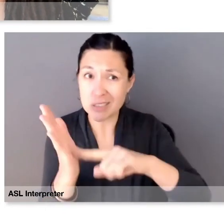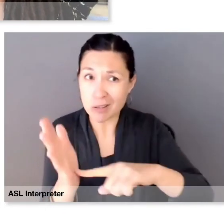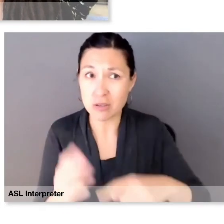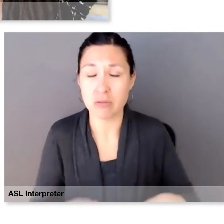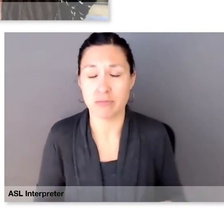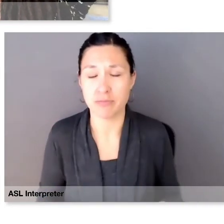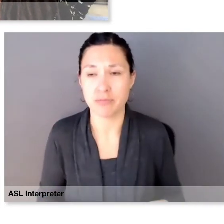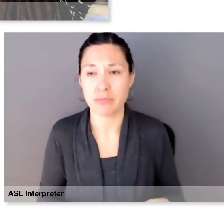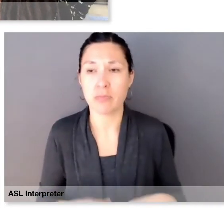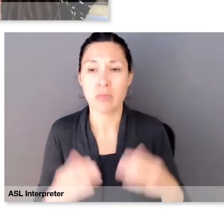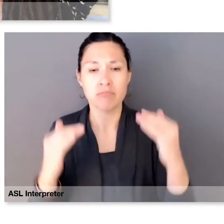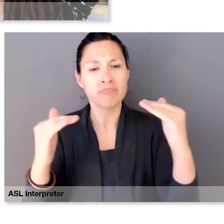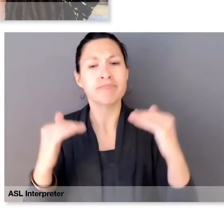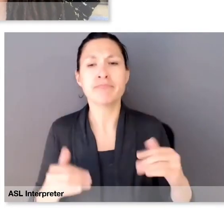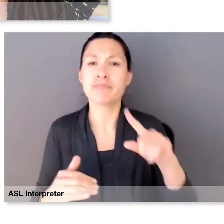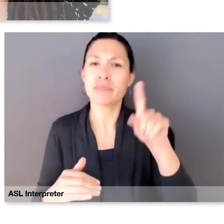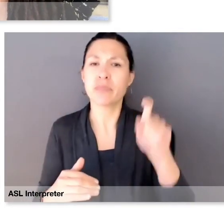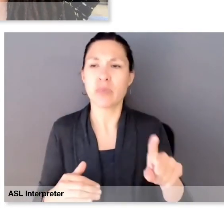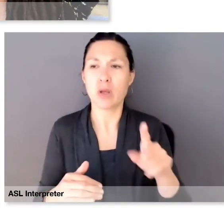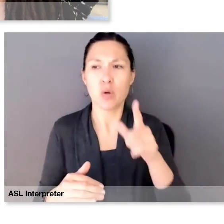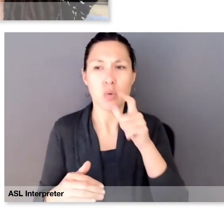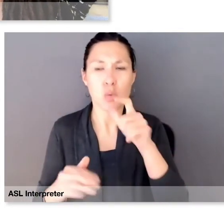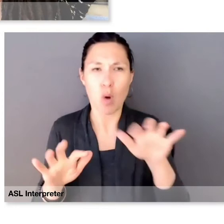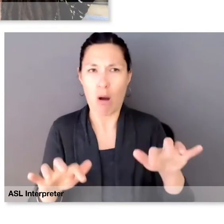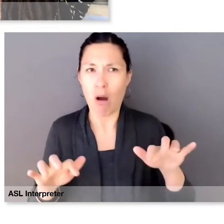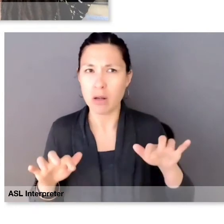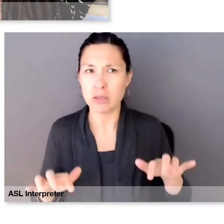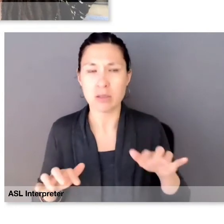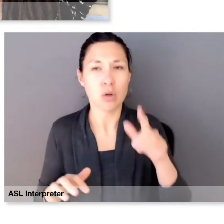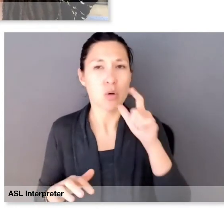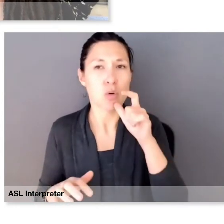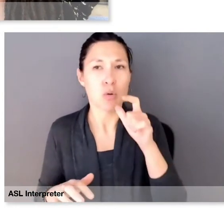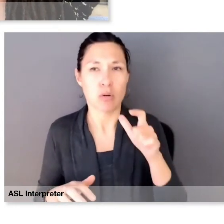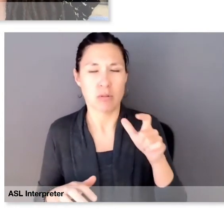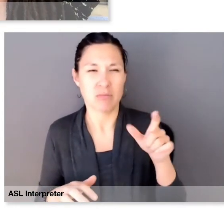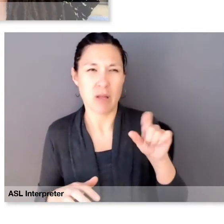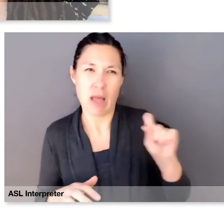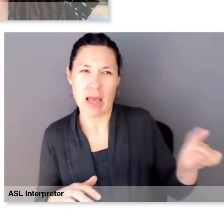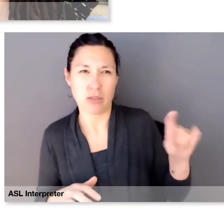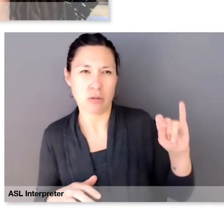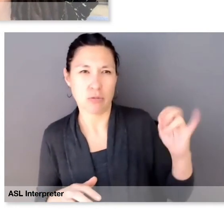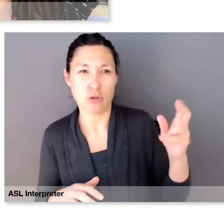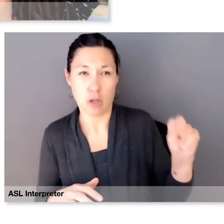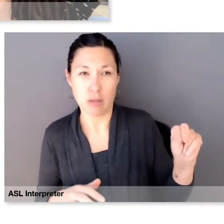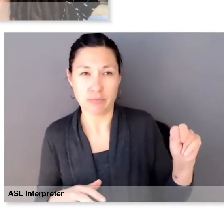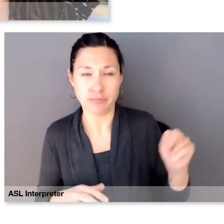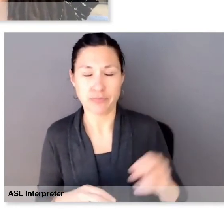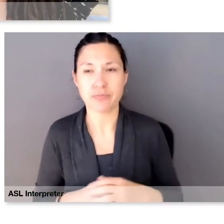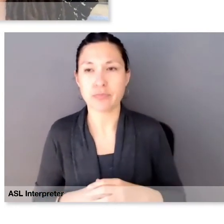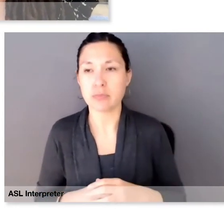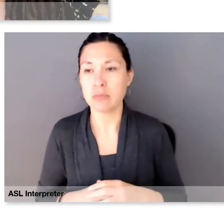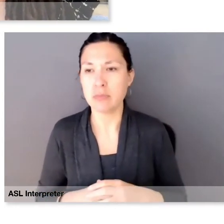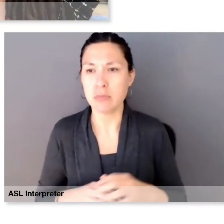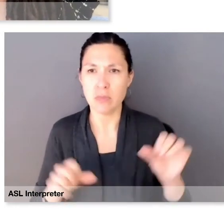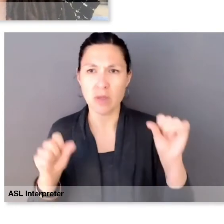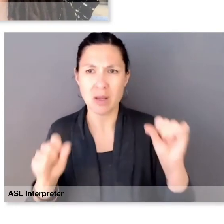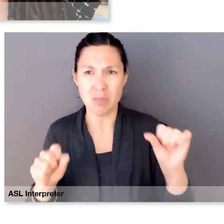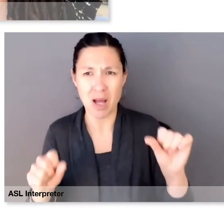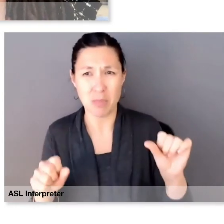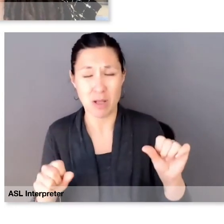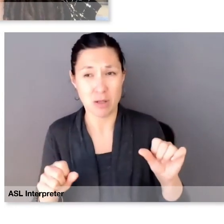And let's say, I think this one will go to John. Is it possible to find or create truly unbiased